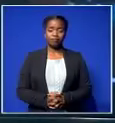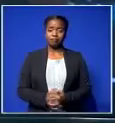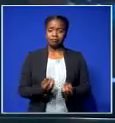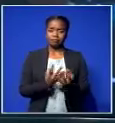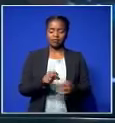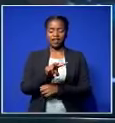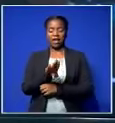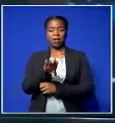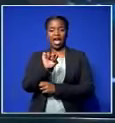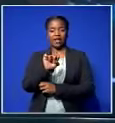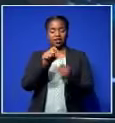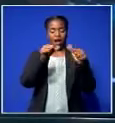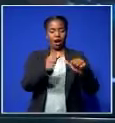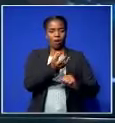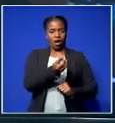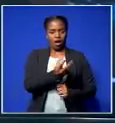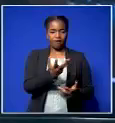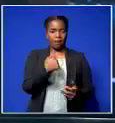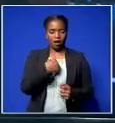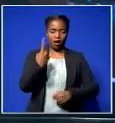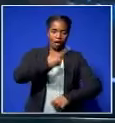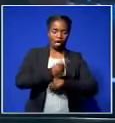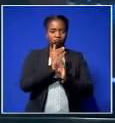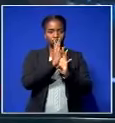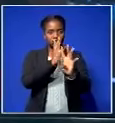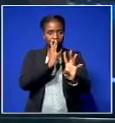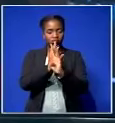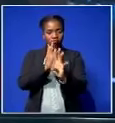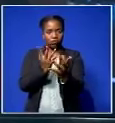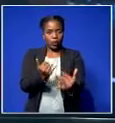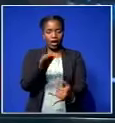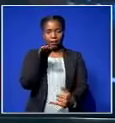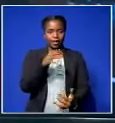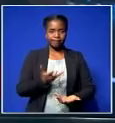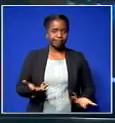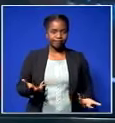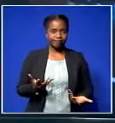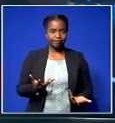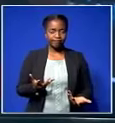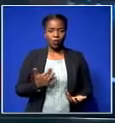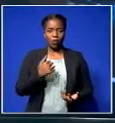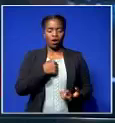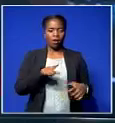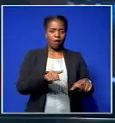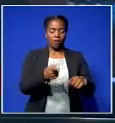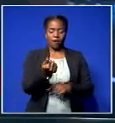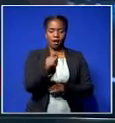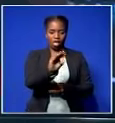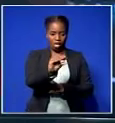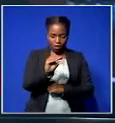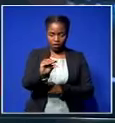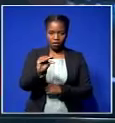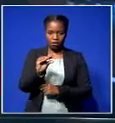Hundreds of VBS account holders have spent the day queuing outside the bank's Thohoyandou branch to try and withdraw funds and